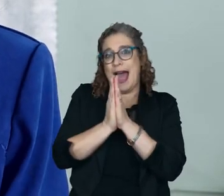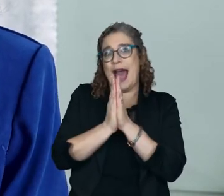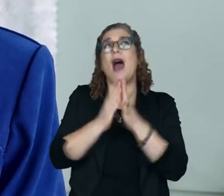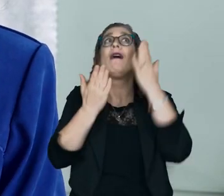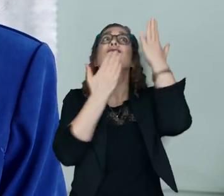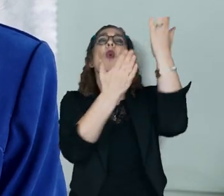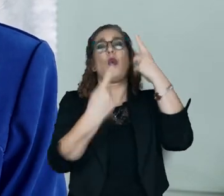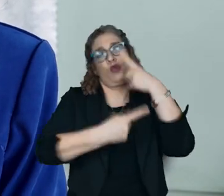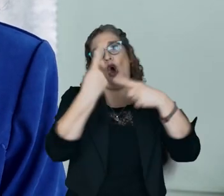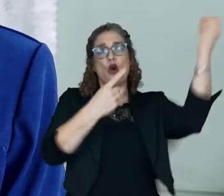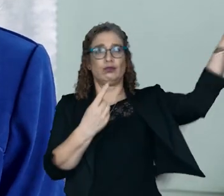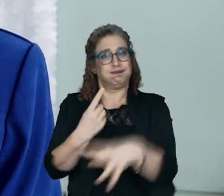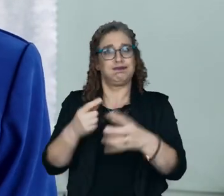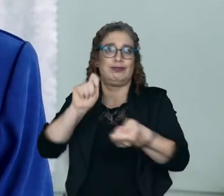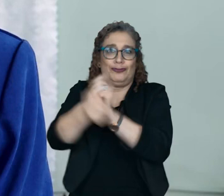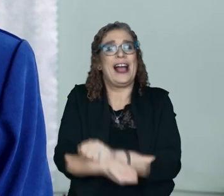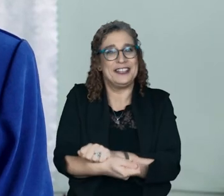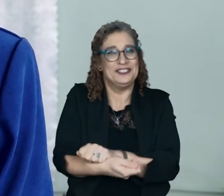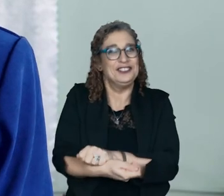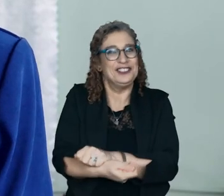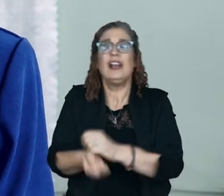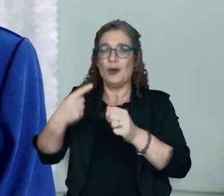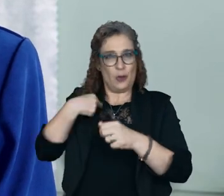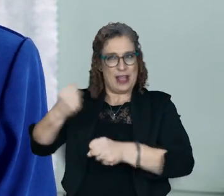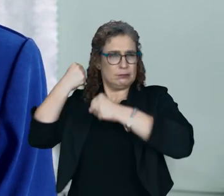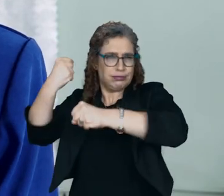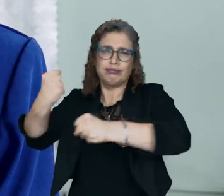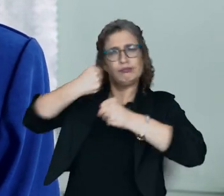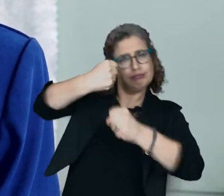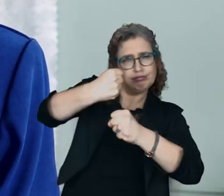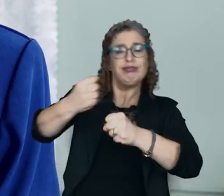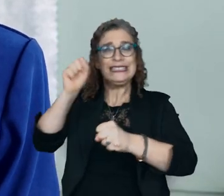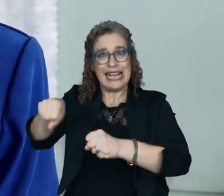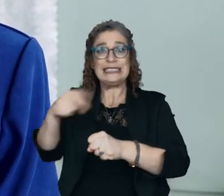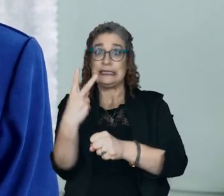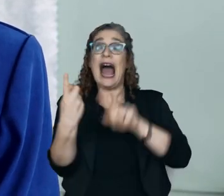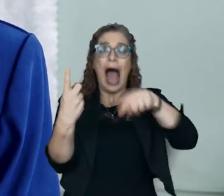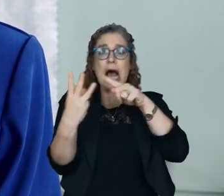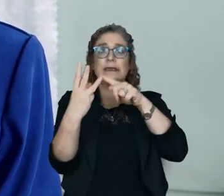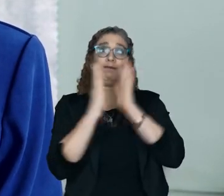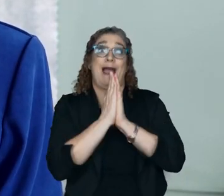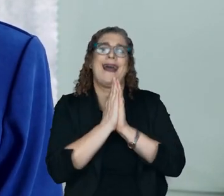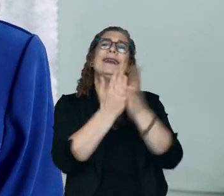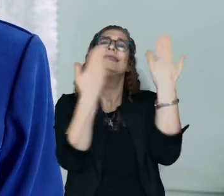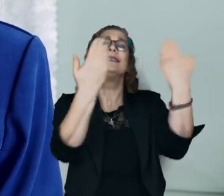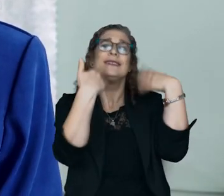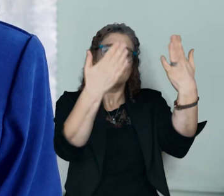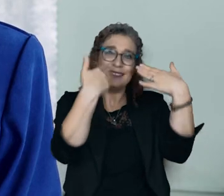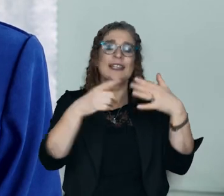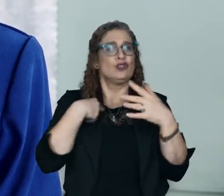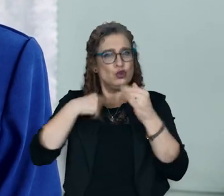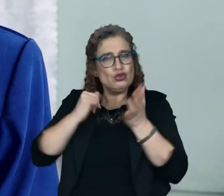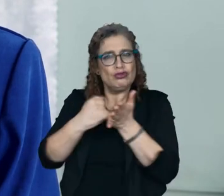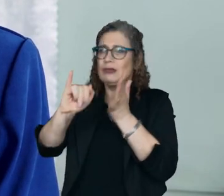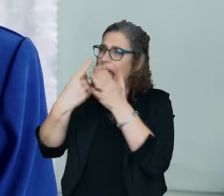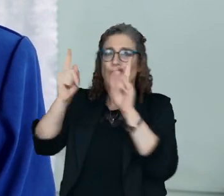as together we actively challenge the structures and systems that